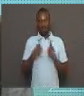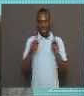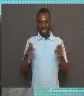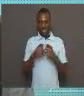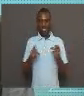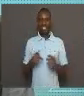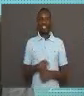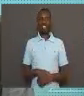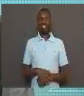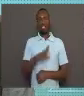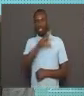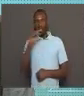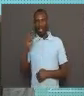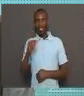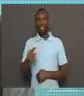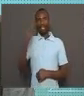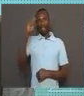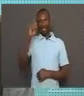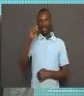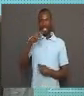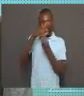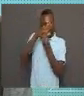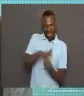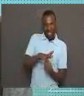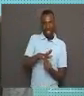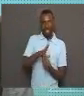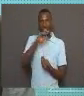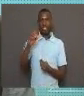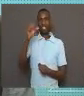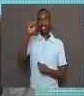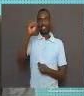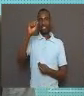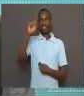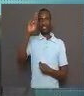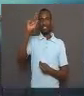plasticity, and tensile stress and strain.